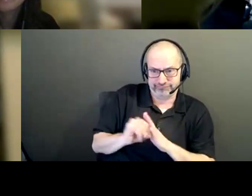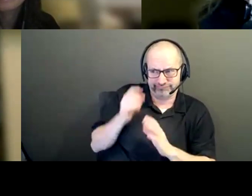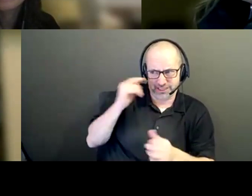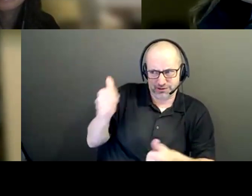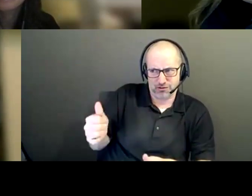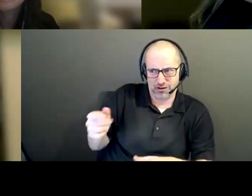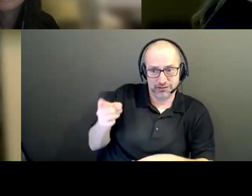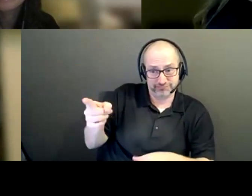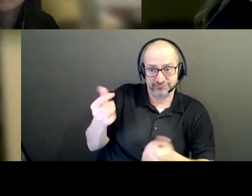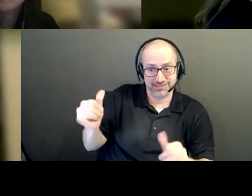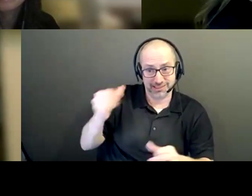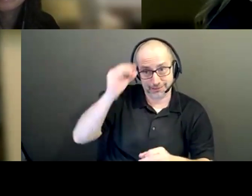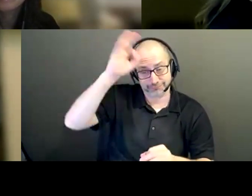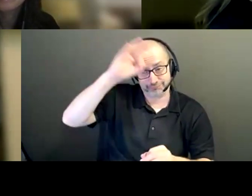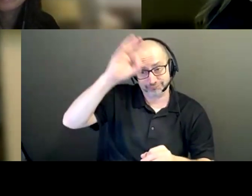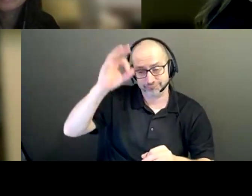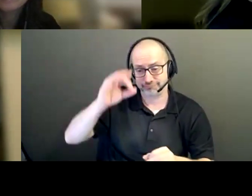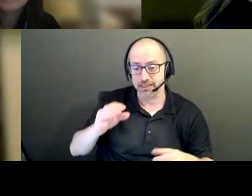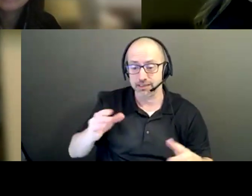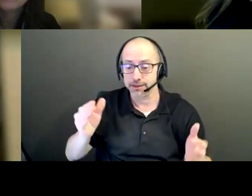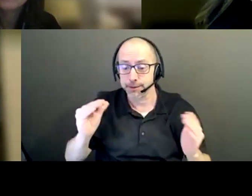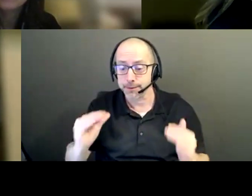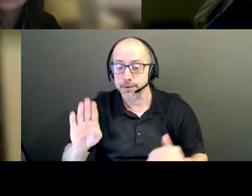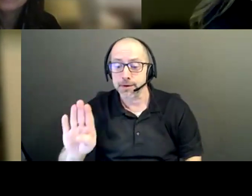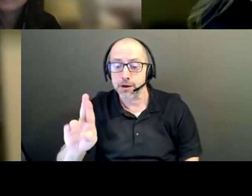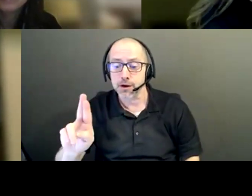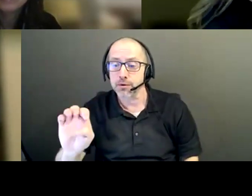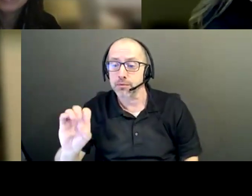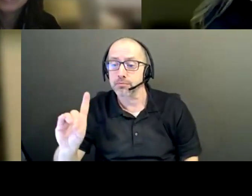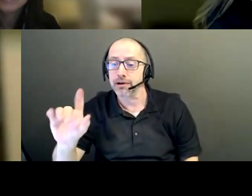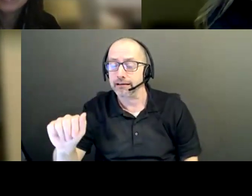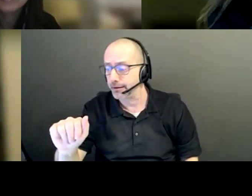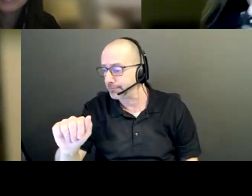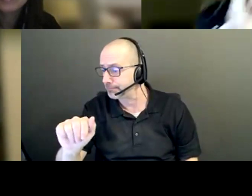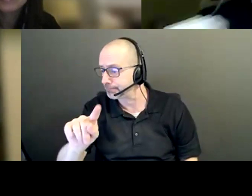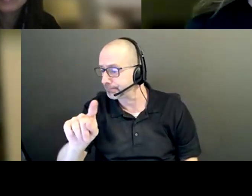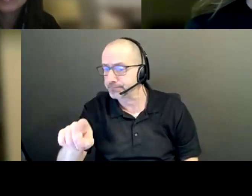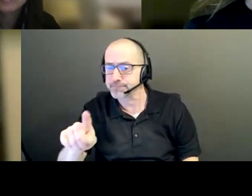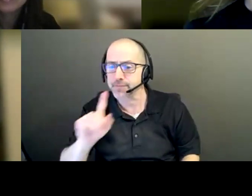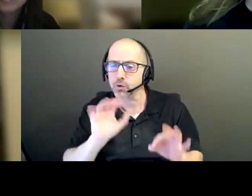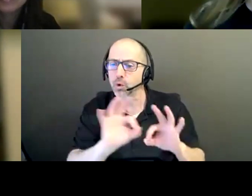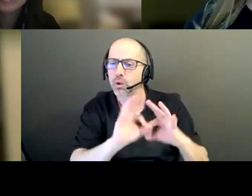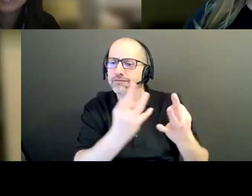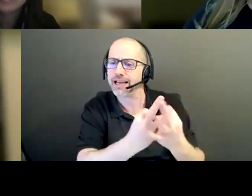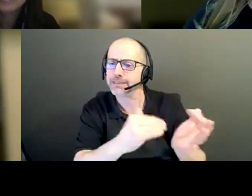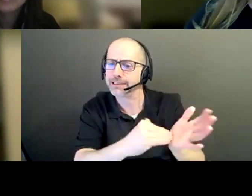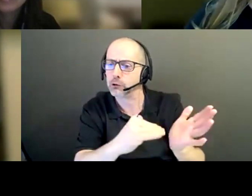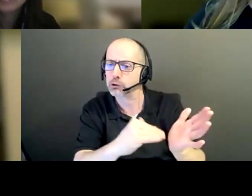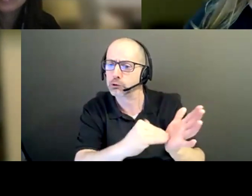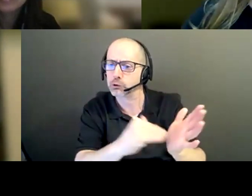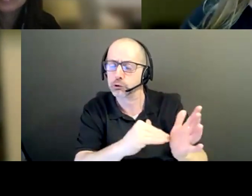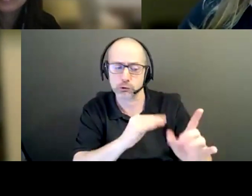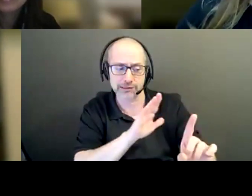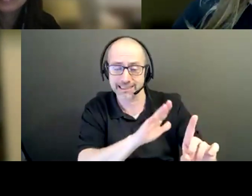tell. I'm wondering, Brenda, if this came up at all with family doctors, if see,